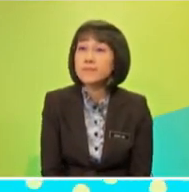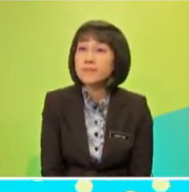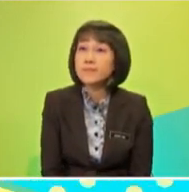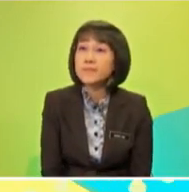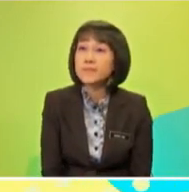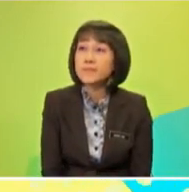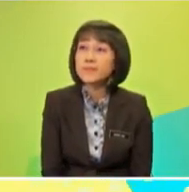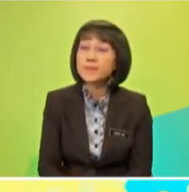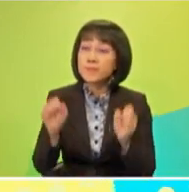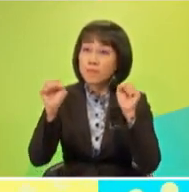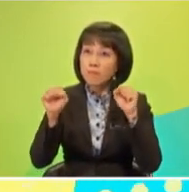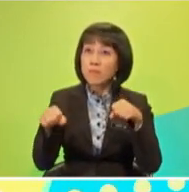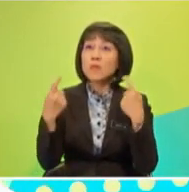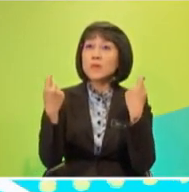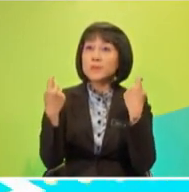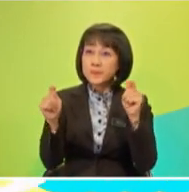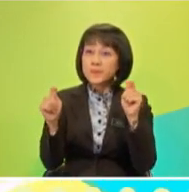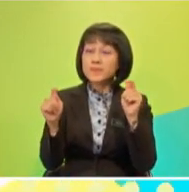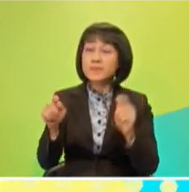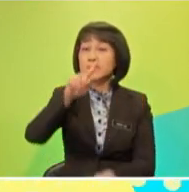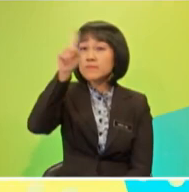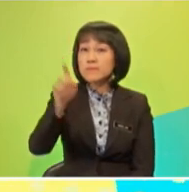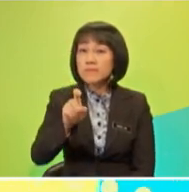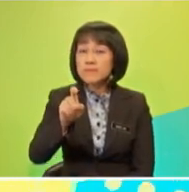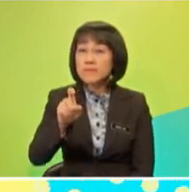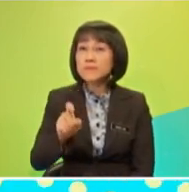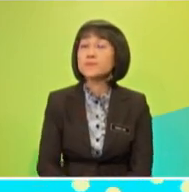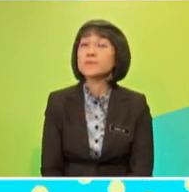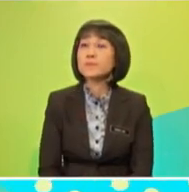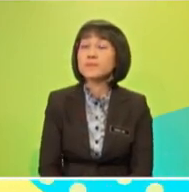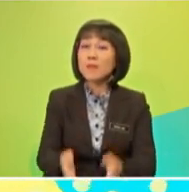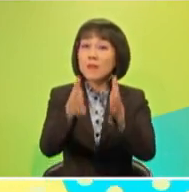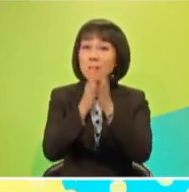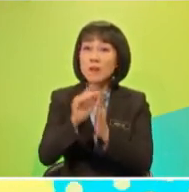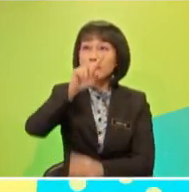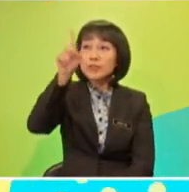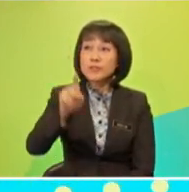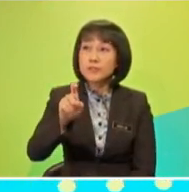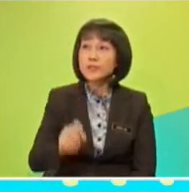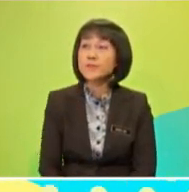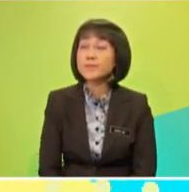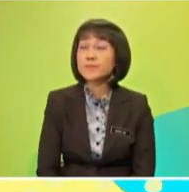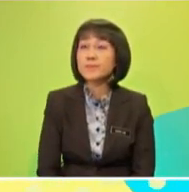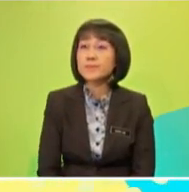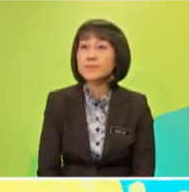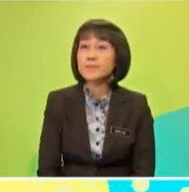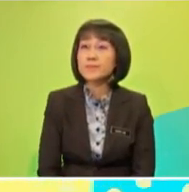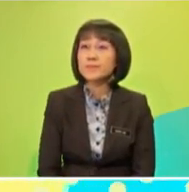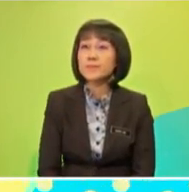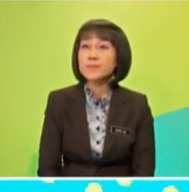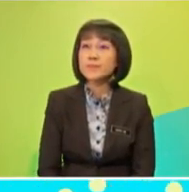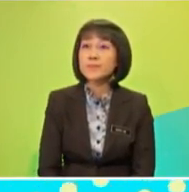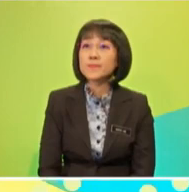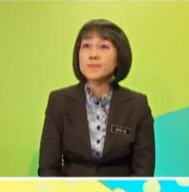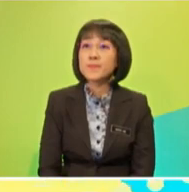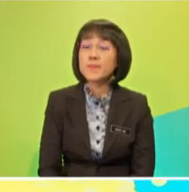Okay, can you try to ask the question based on the picture that you can see?